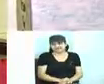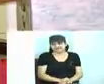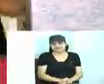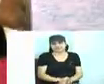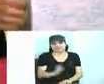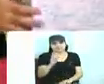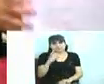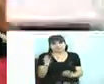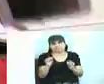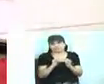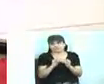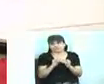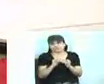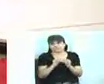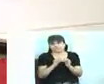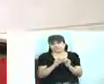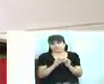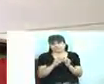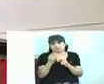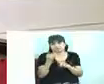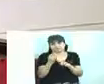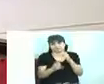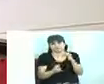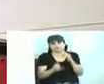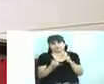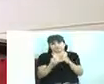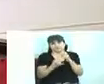or more. And lastly,